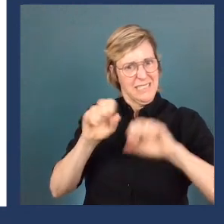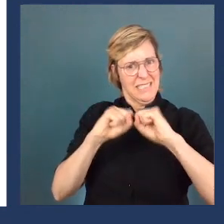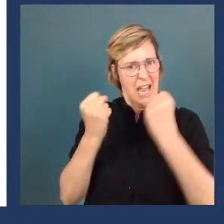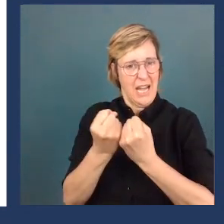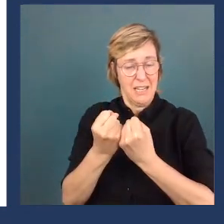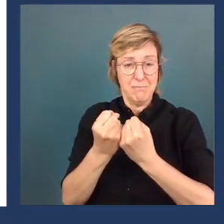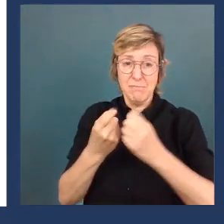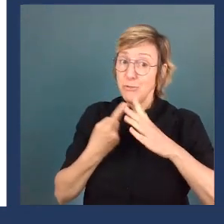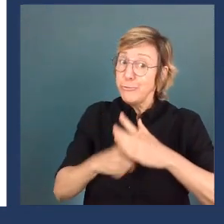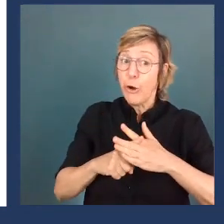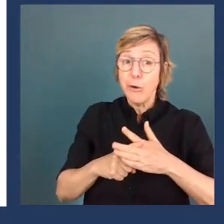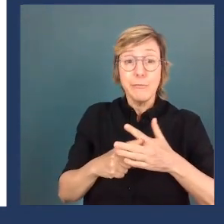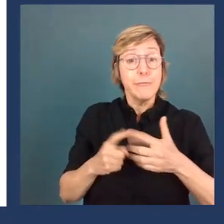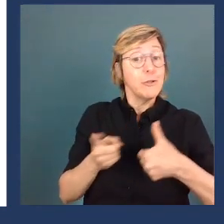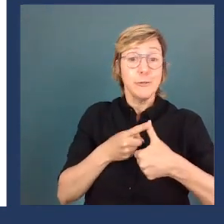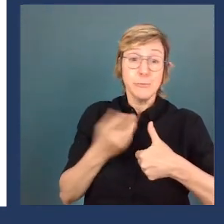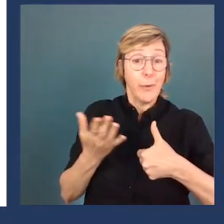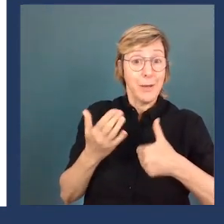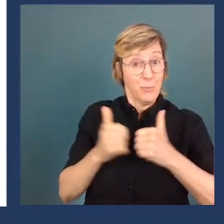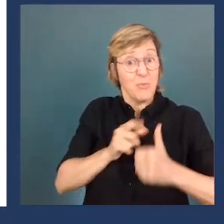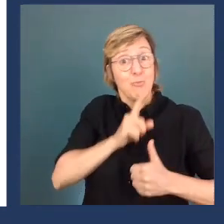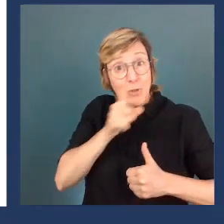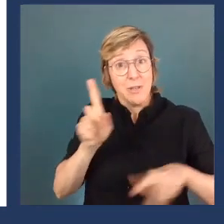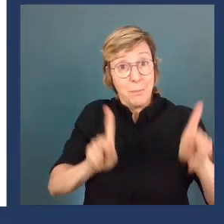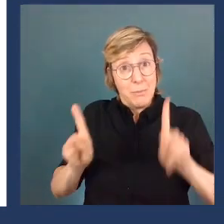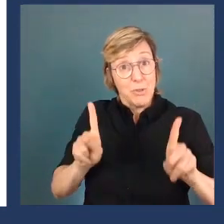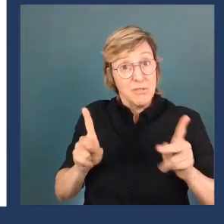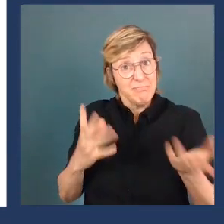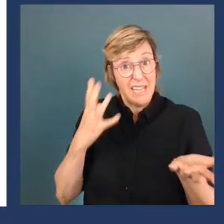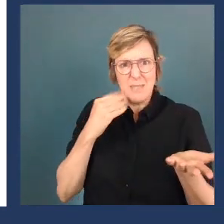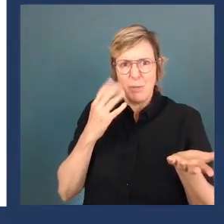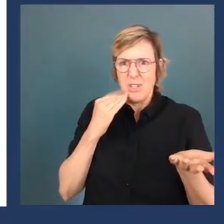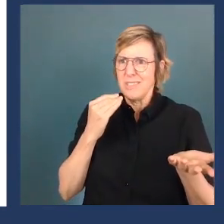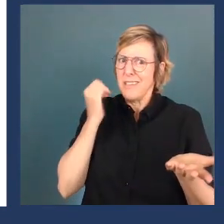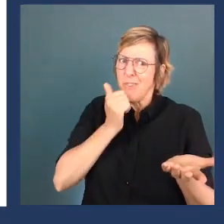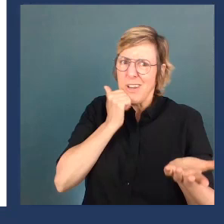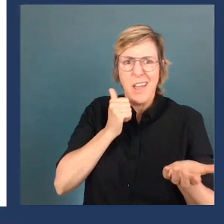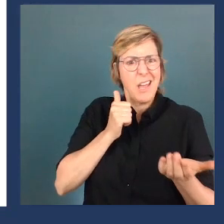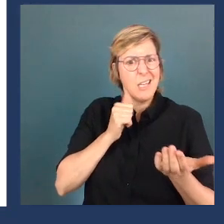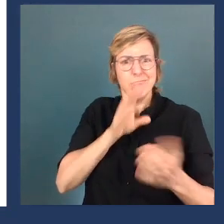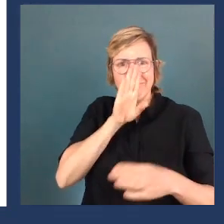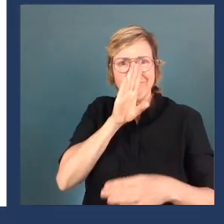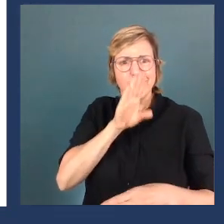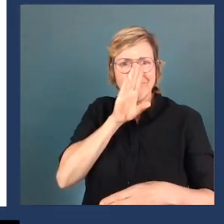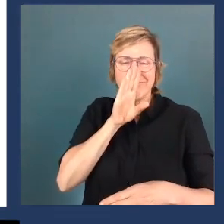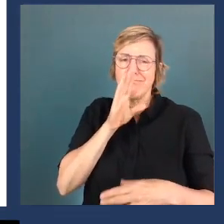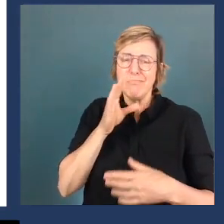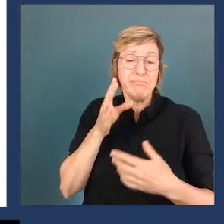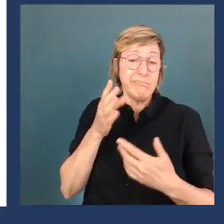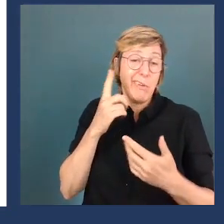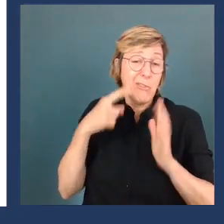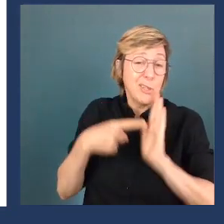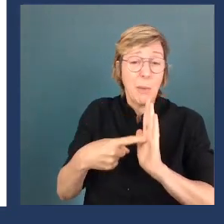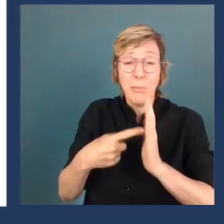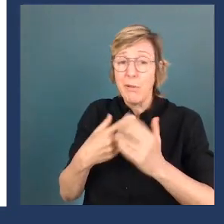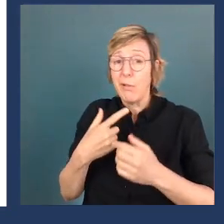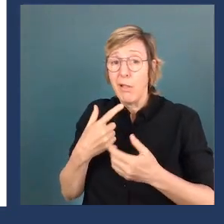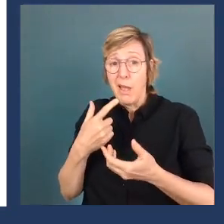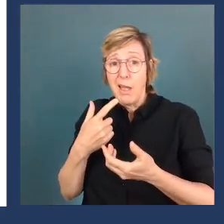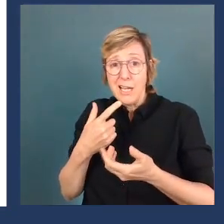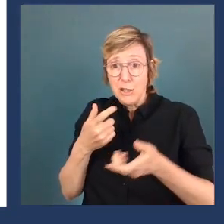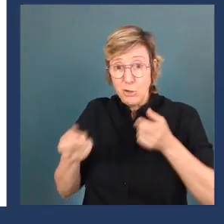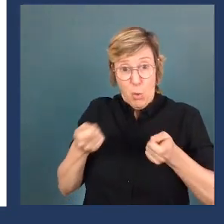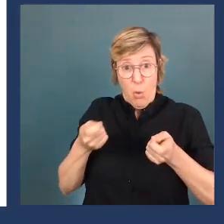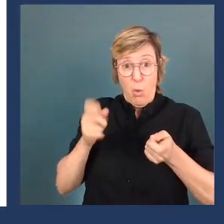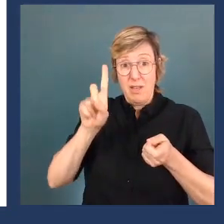all kinds of scenarios throughout their day-to-day lives, from using voice input to control a device to detecting objects in a